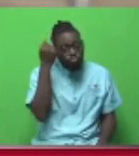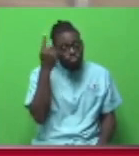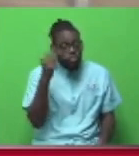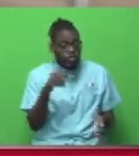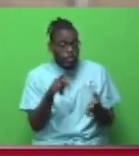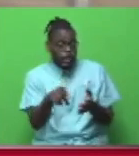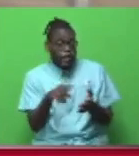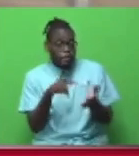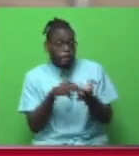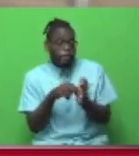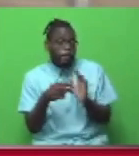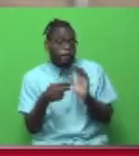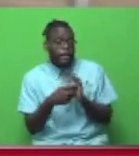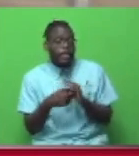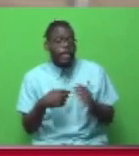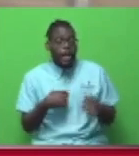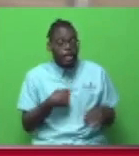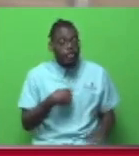because